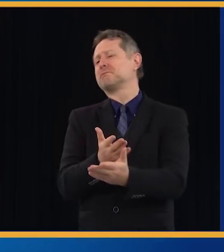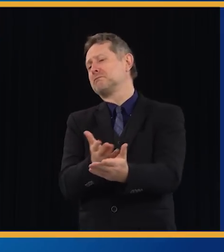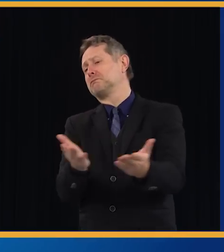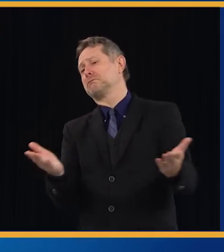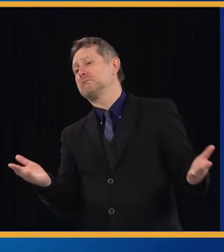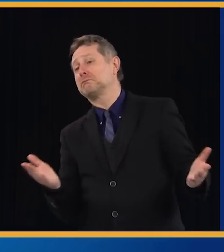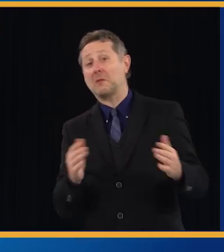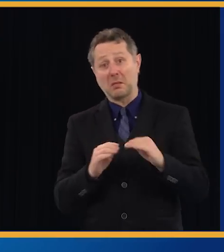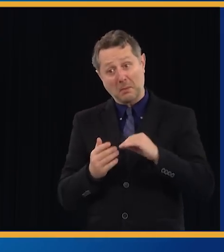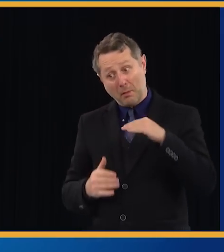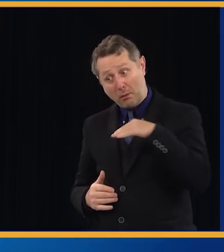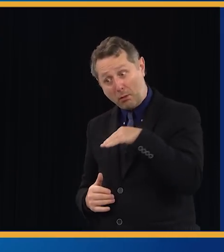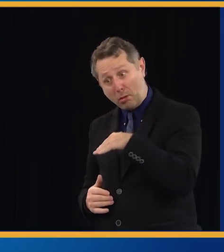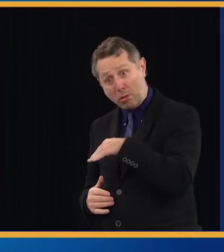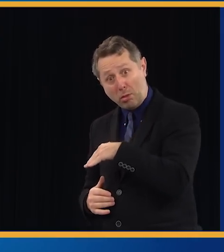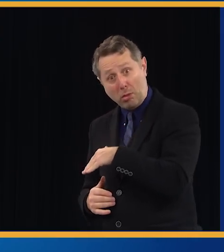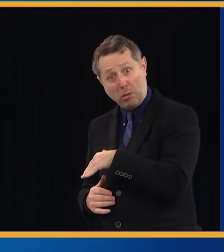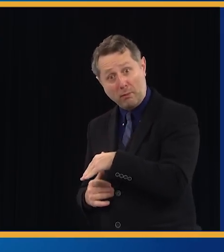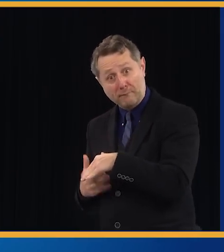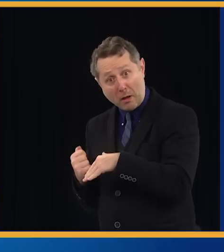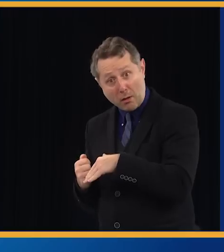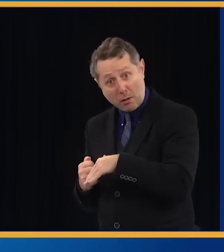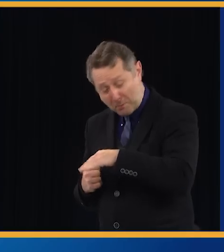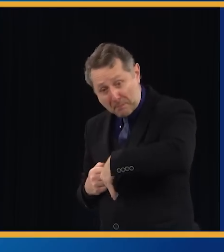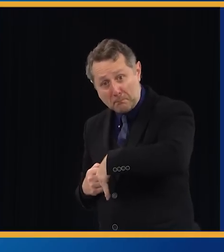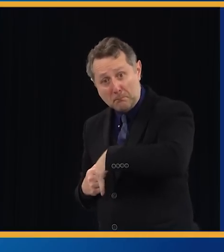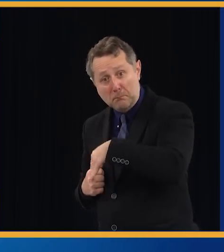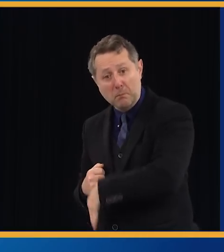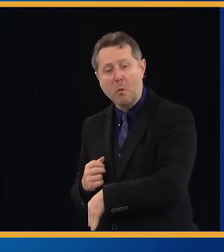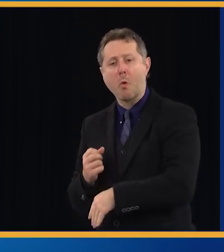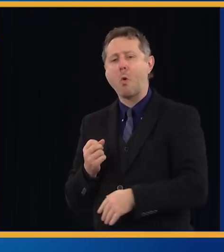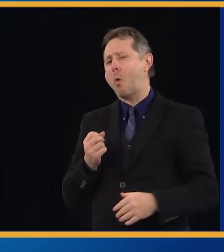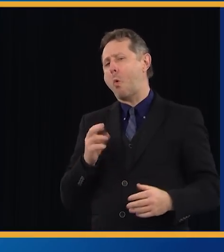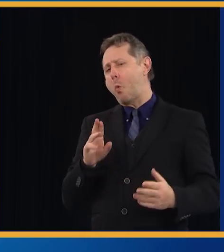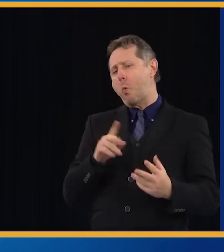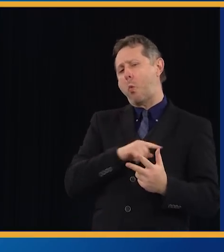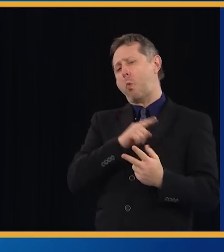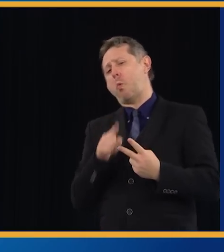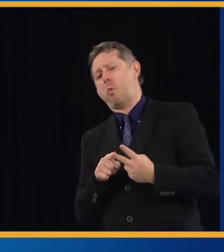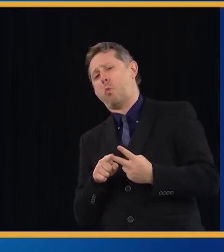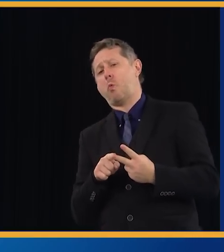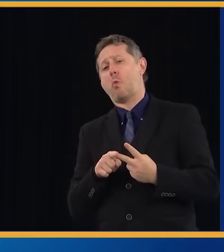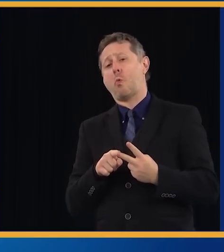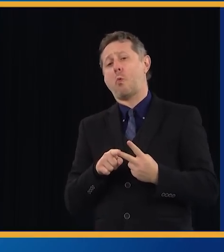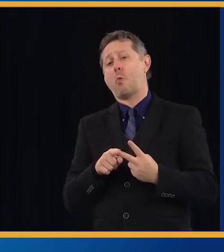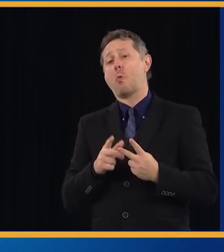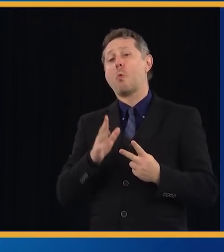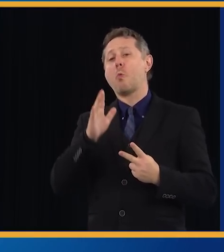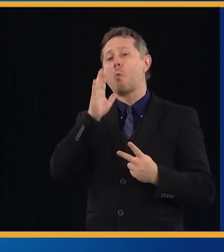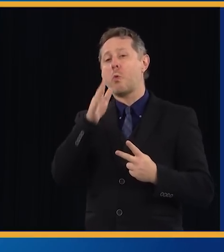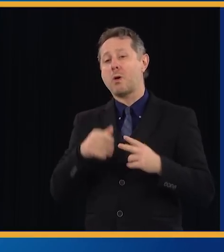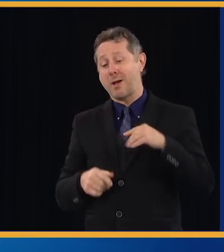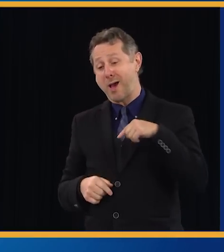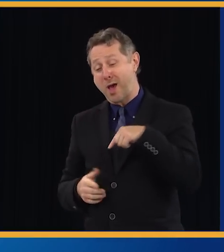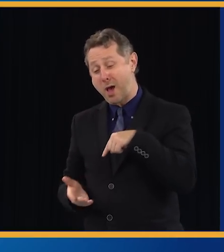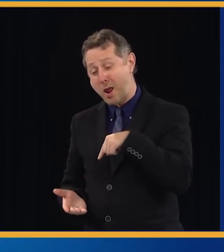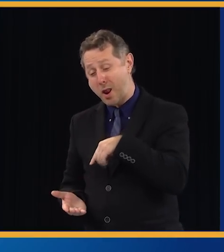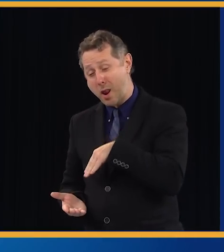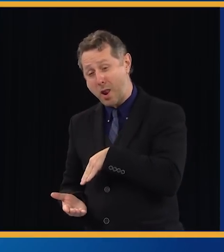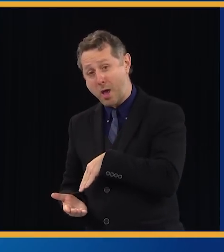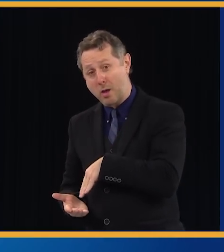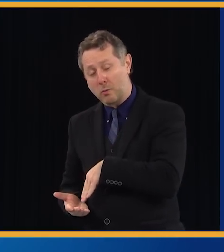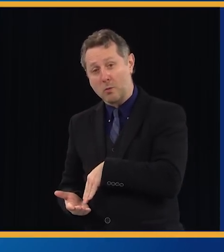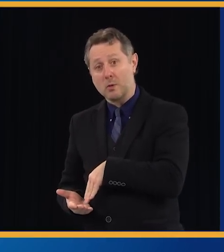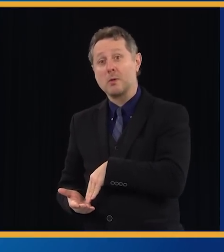the decline, and how low will the decline go? In other words, if